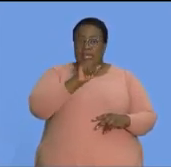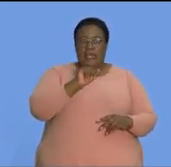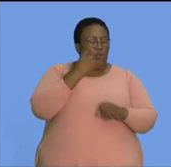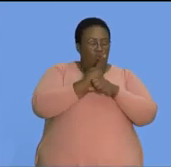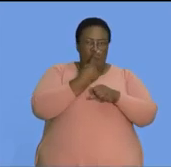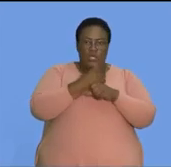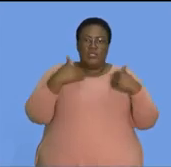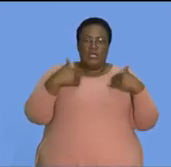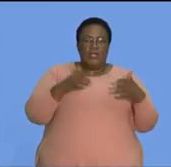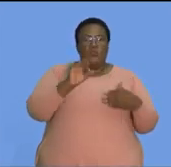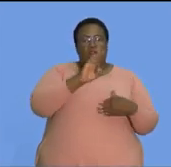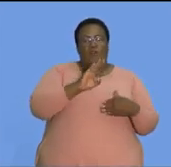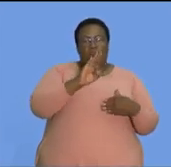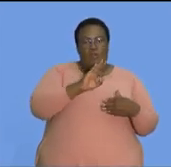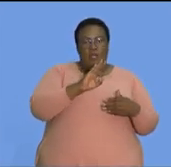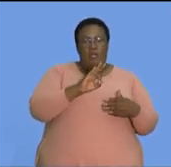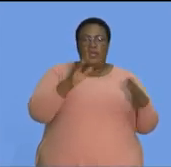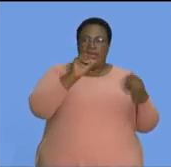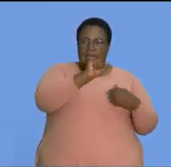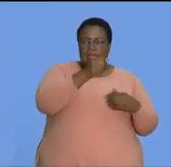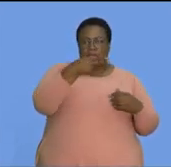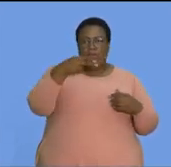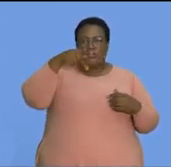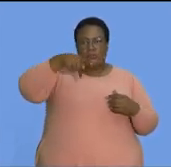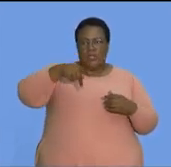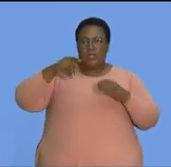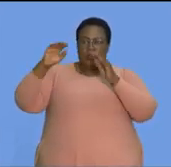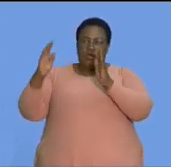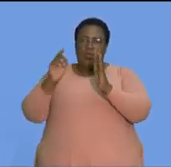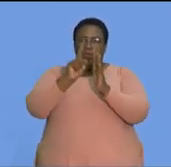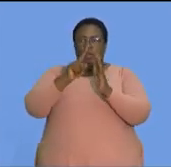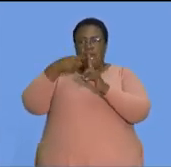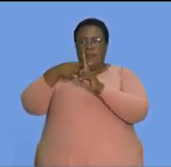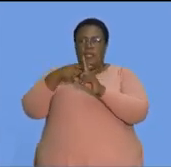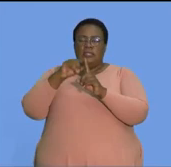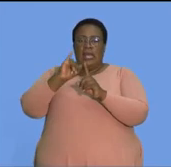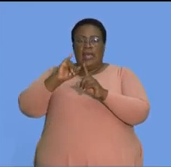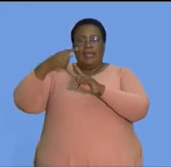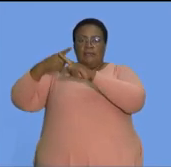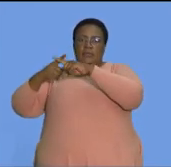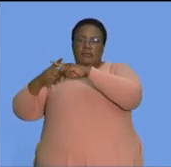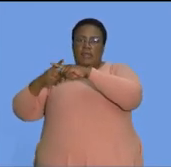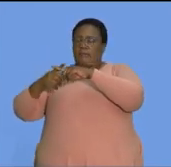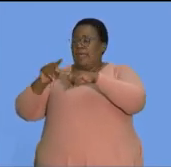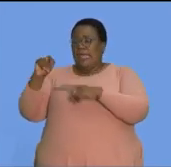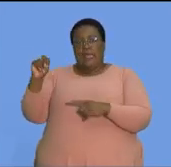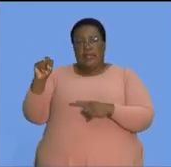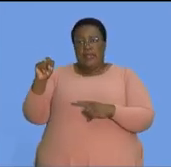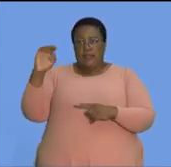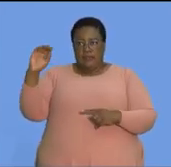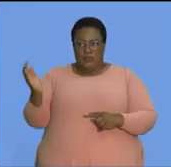formula, guys, please. A is equals to P1 plus I multiplied by